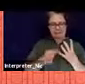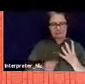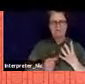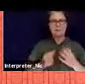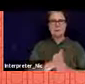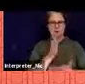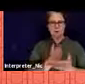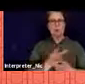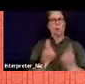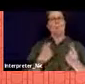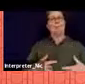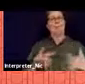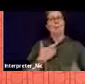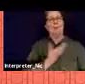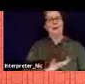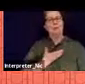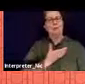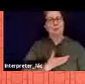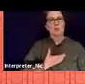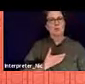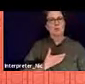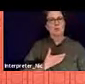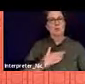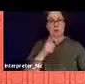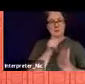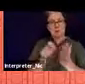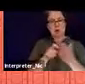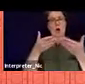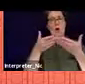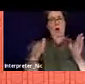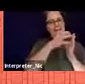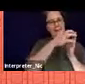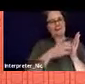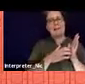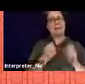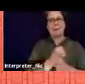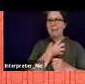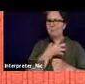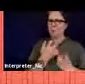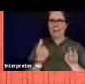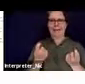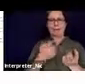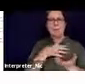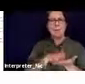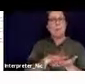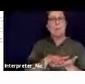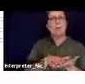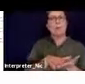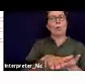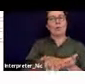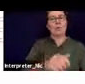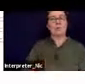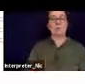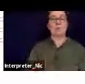giving it some thought and writing an openness statement, it makes this whole process easier. And again, I take a